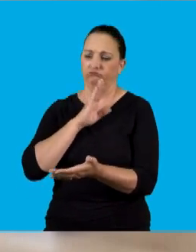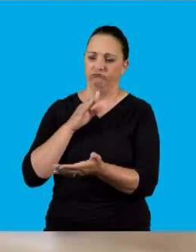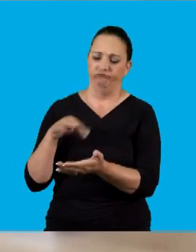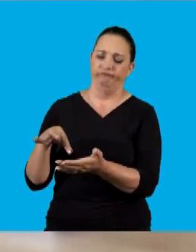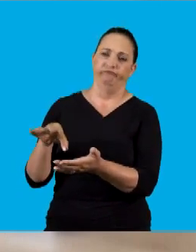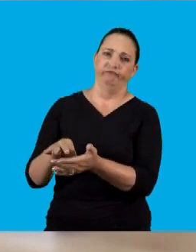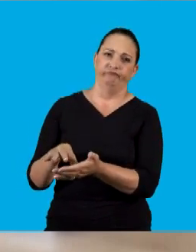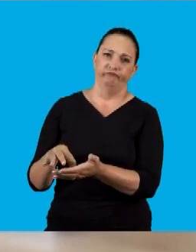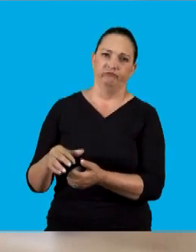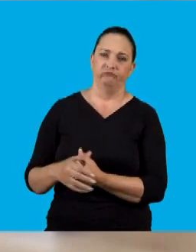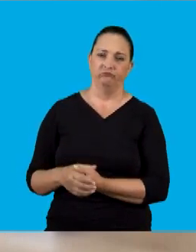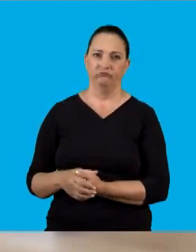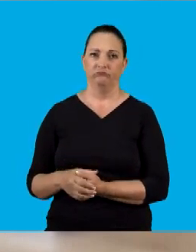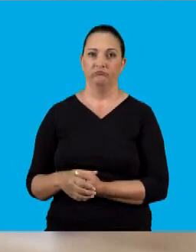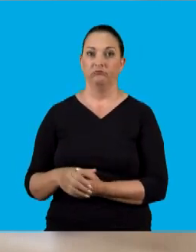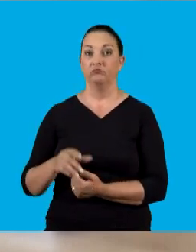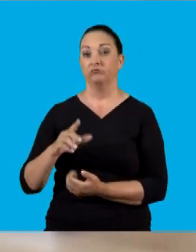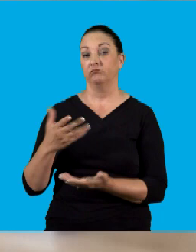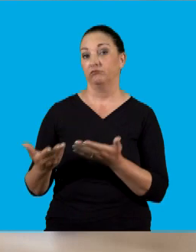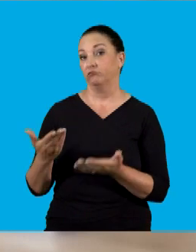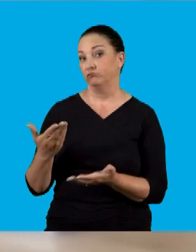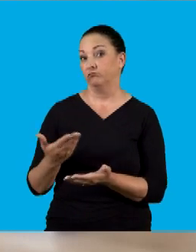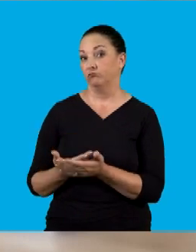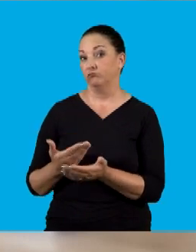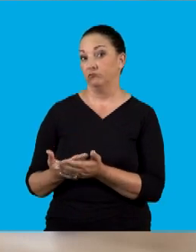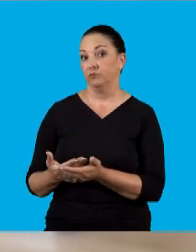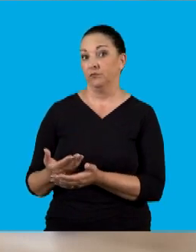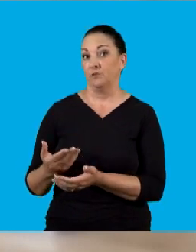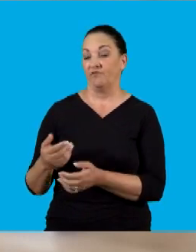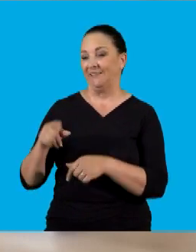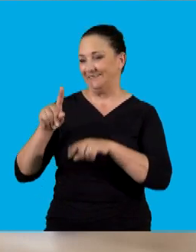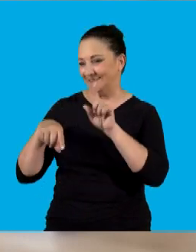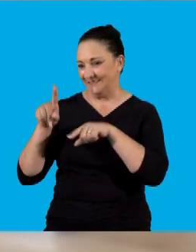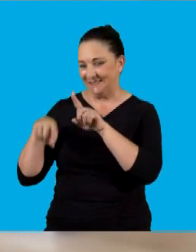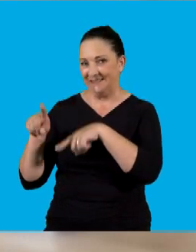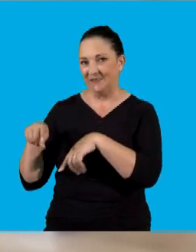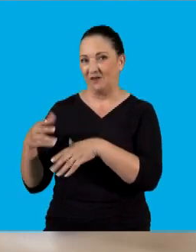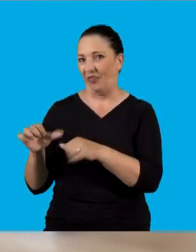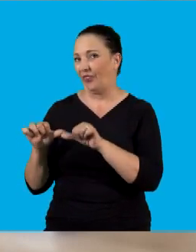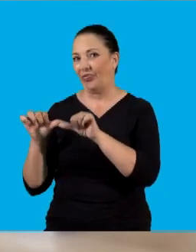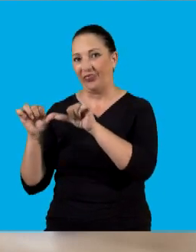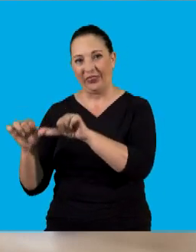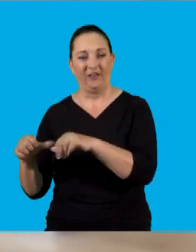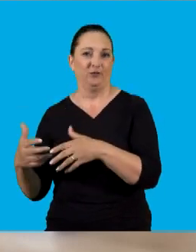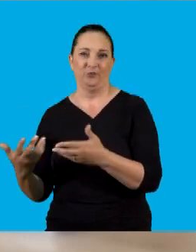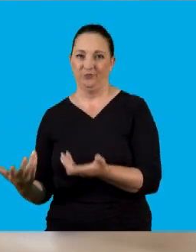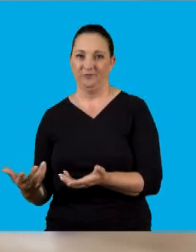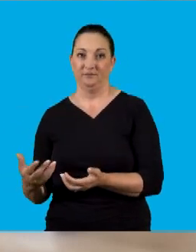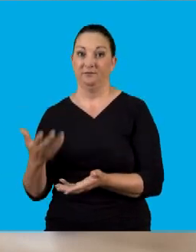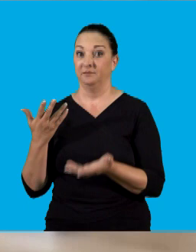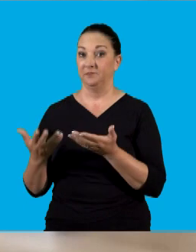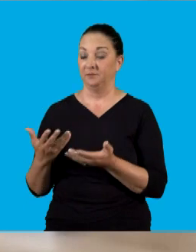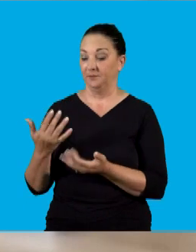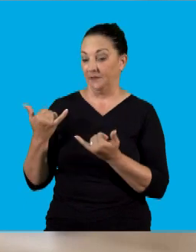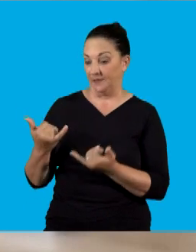to comply with. Hence, you find the payment to the employees is irregular. It's not even consistent. You may find that